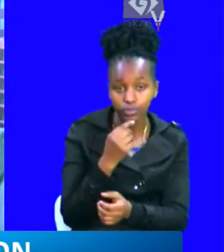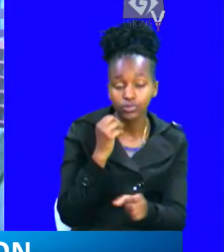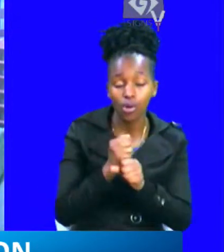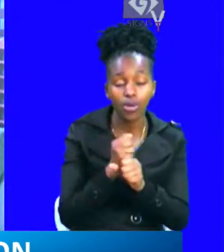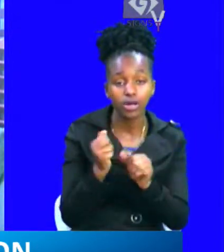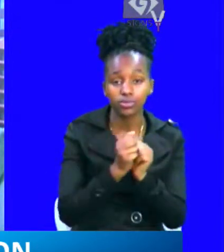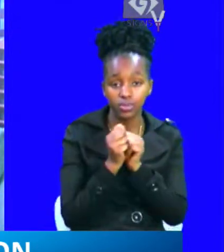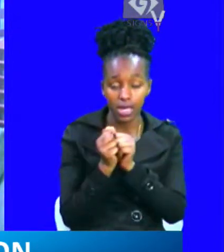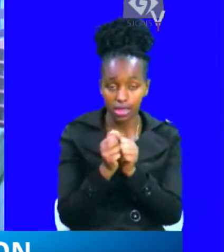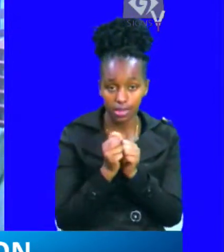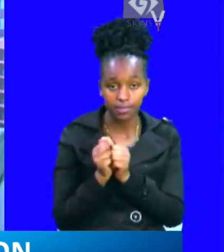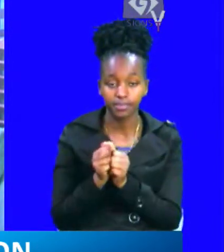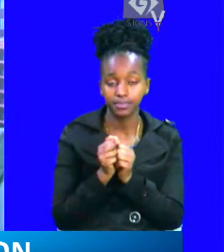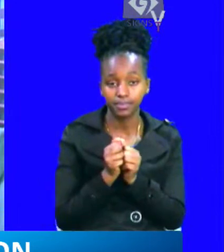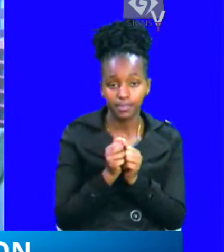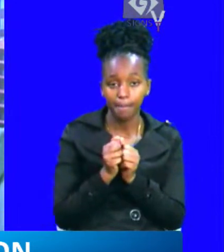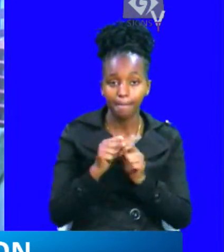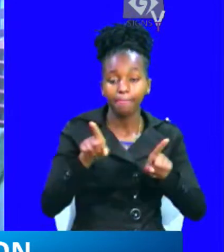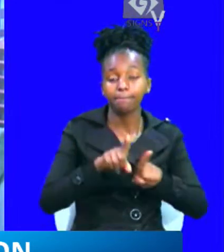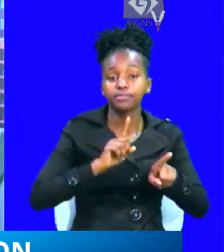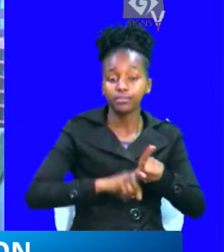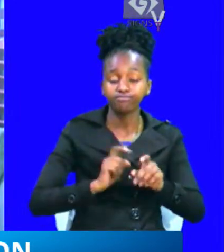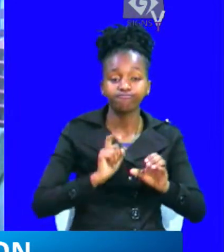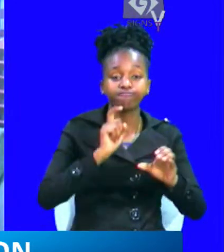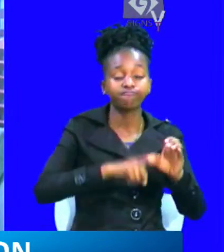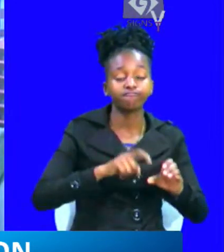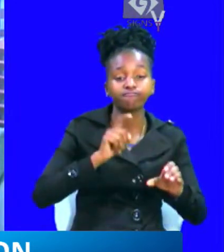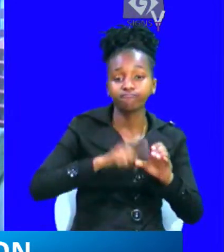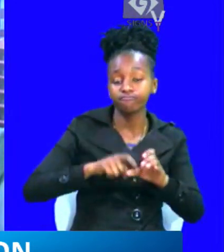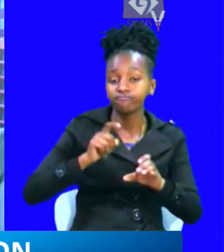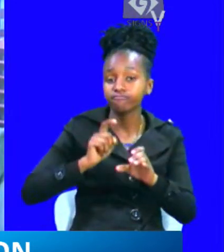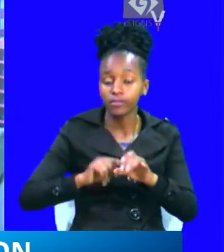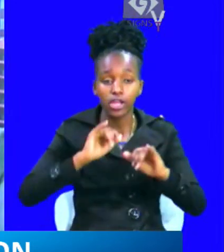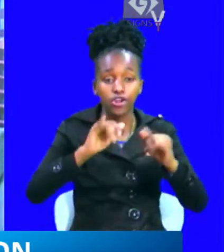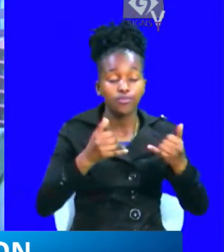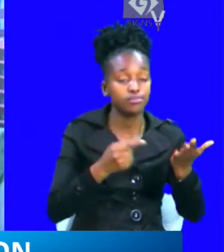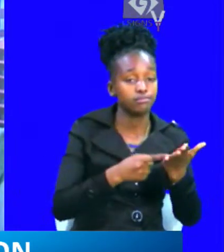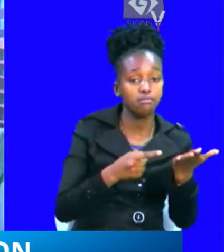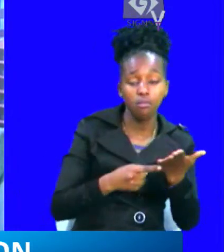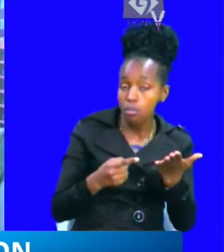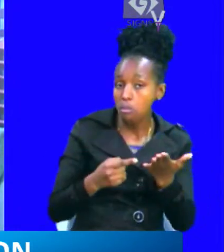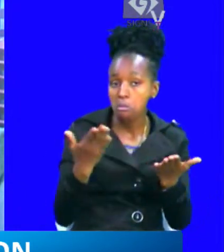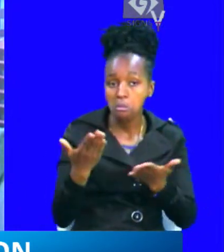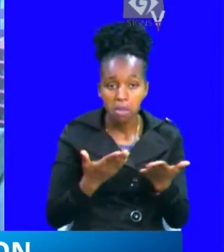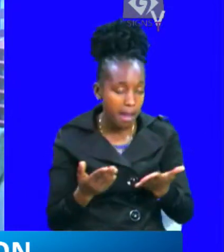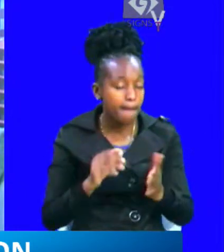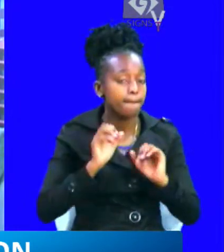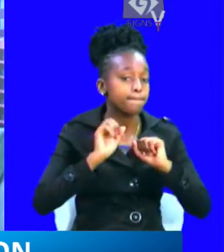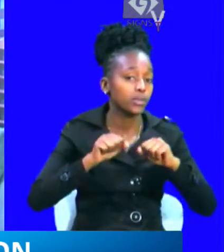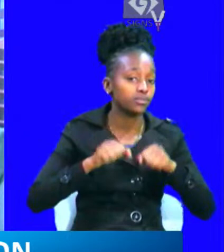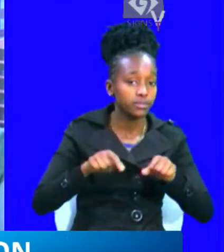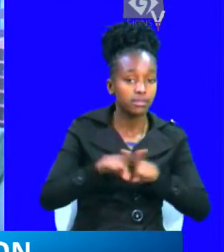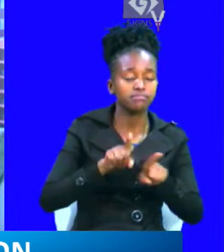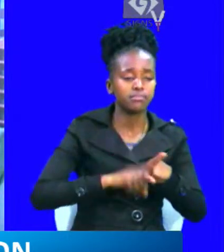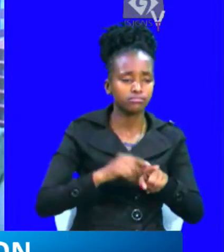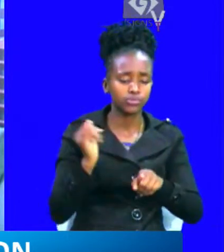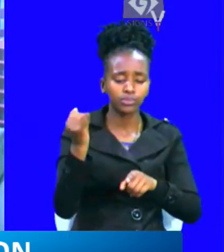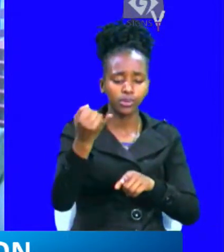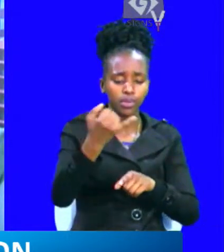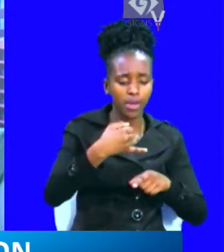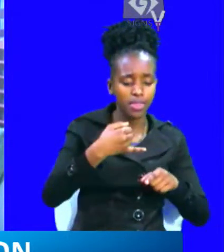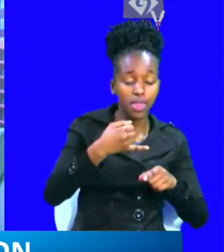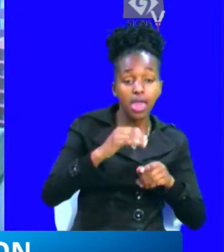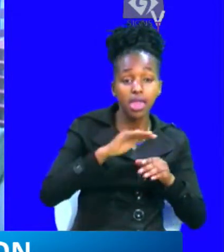with, whereby we are going to enroll smart technologies where we can now map up the area. We will